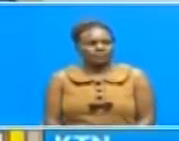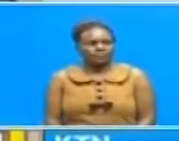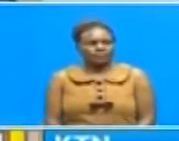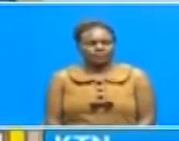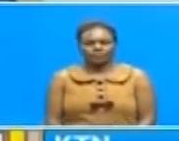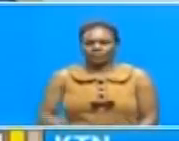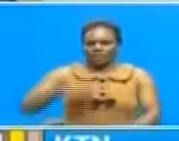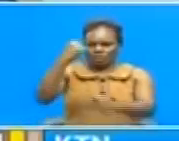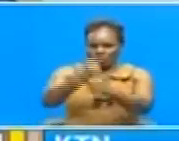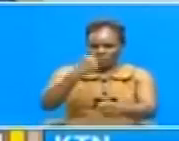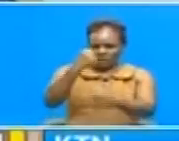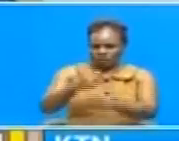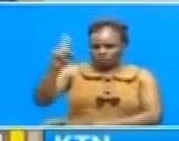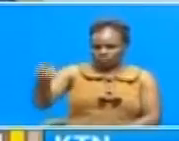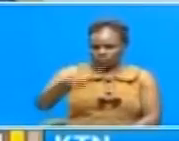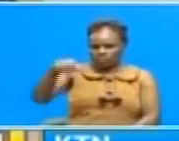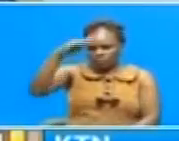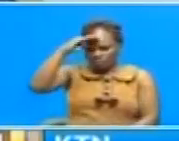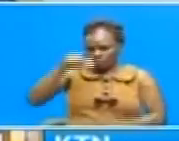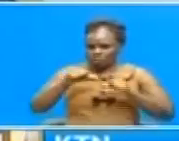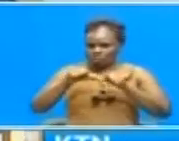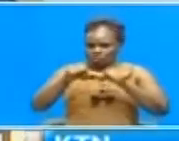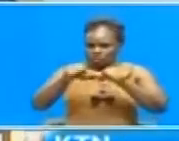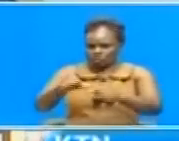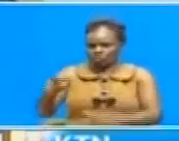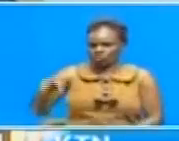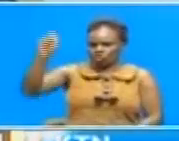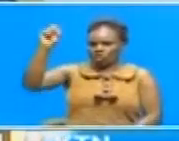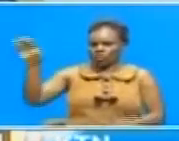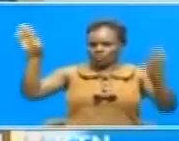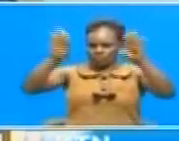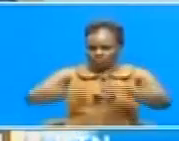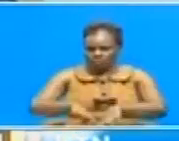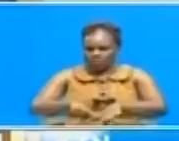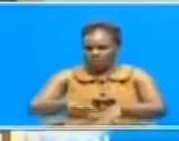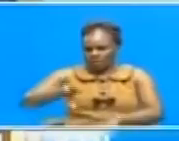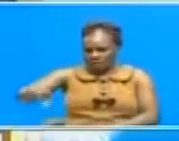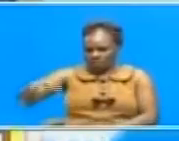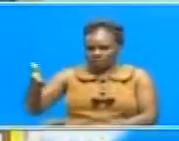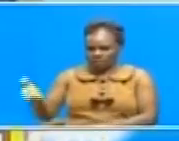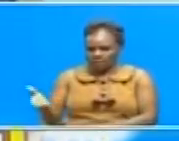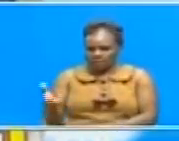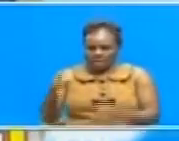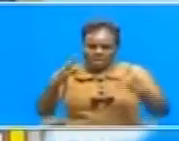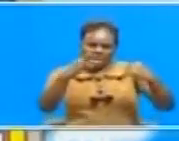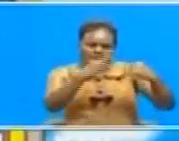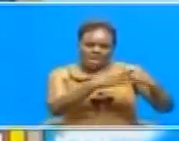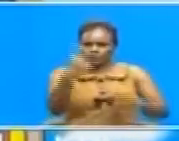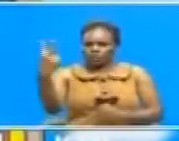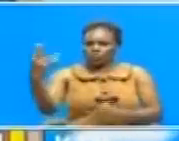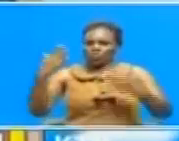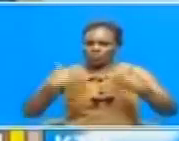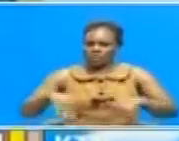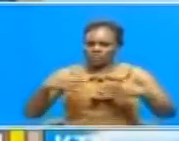The crackdown on illicit brew continued here in the North Rift. In Wasingishu County today, about 82 people